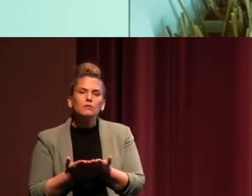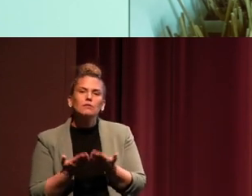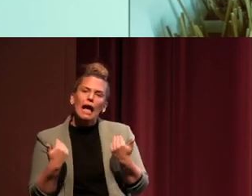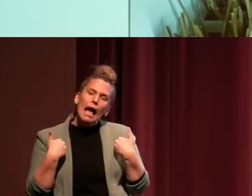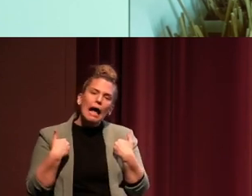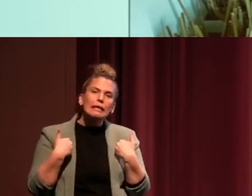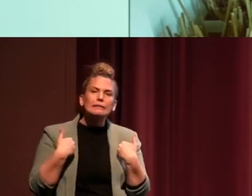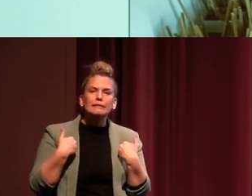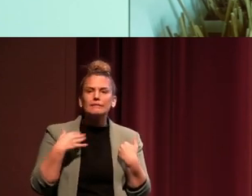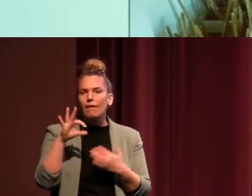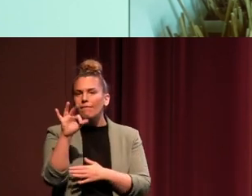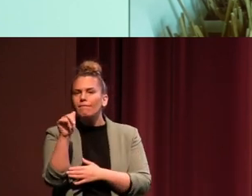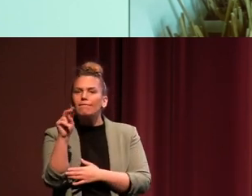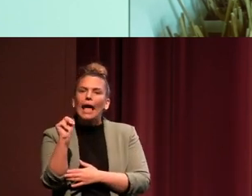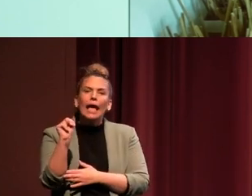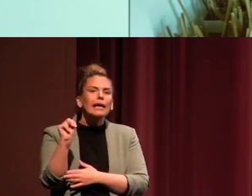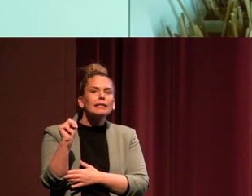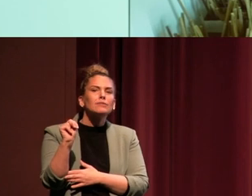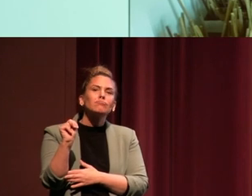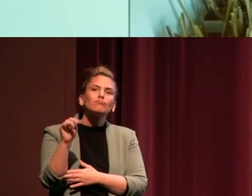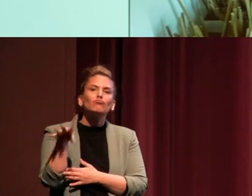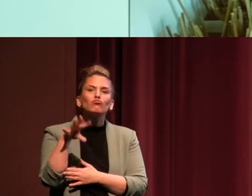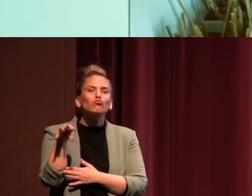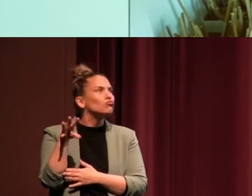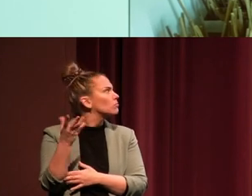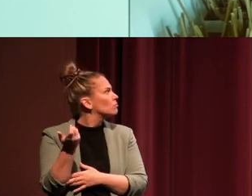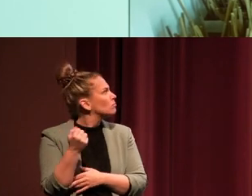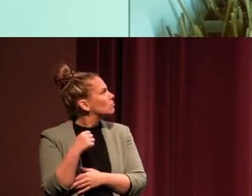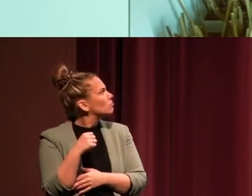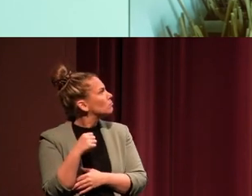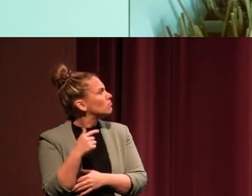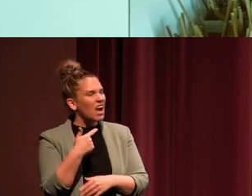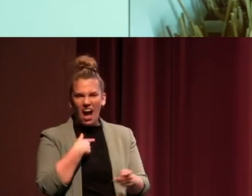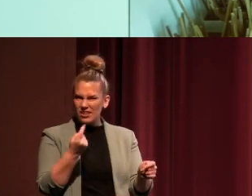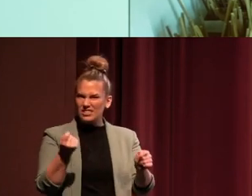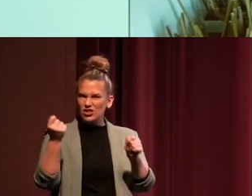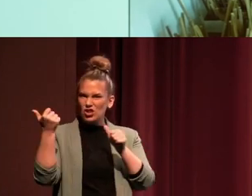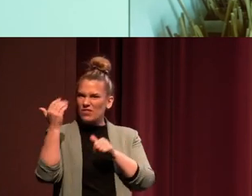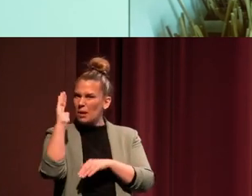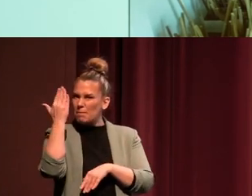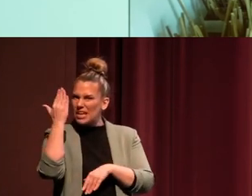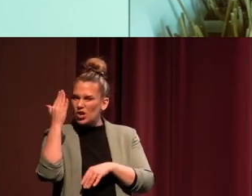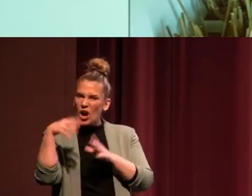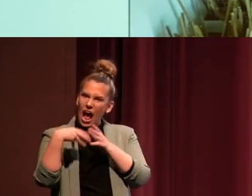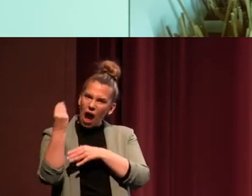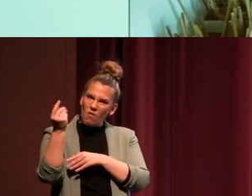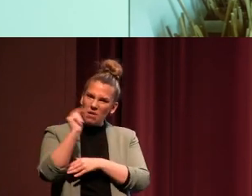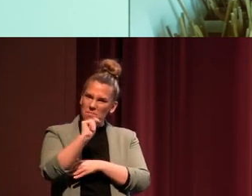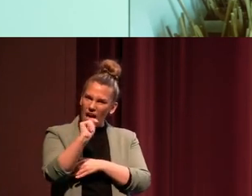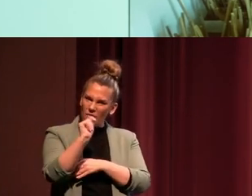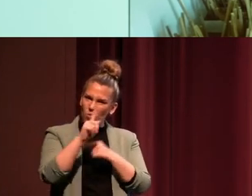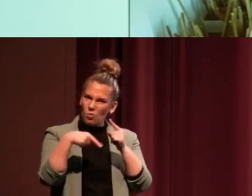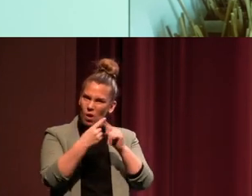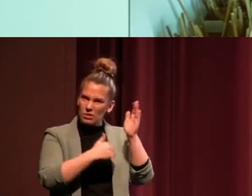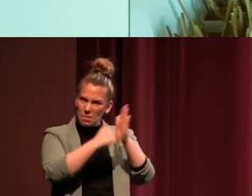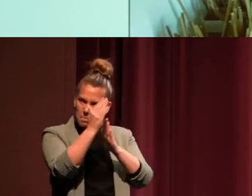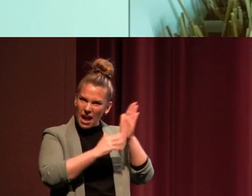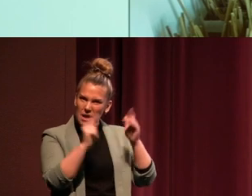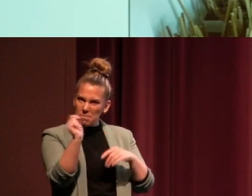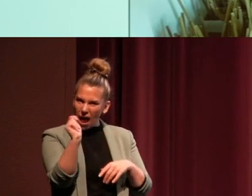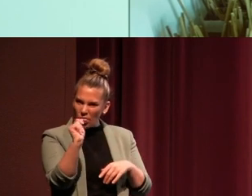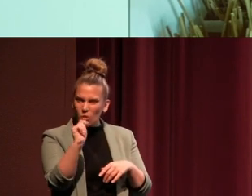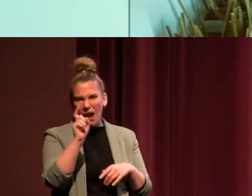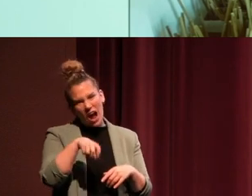I've got a fan. I took the mirror out of my bathroom when I was painting the bathroom like 2 years ago, and I haven't put it